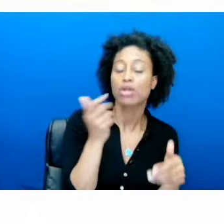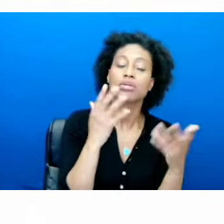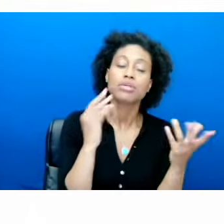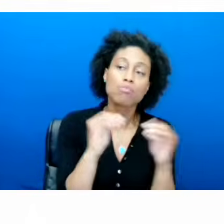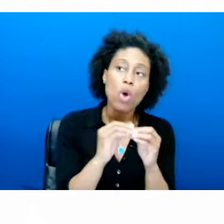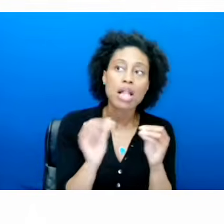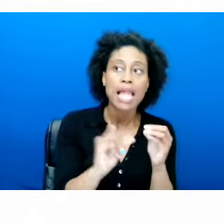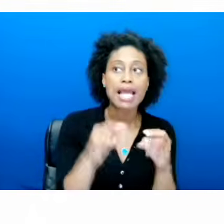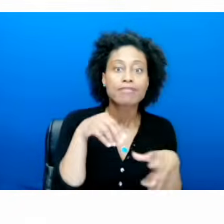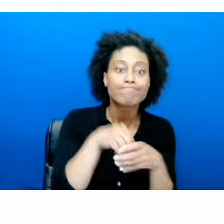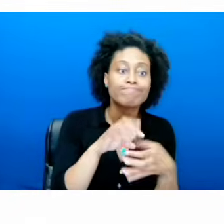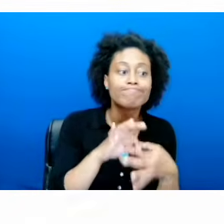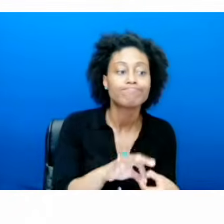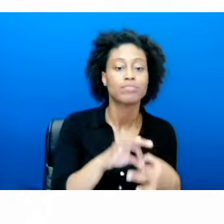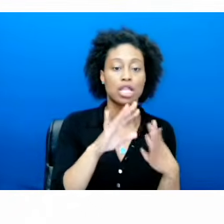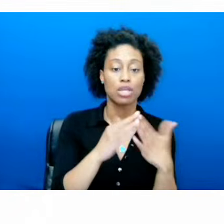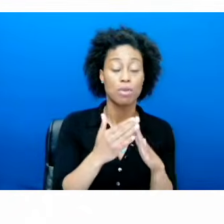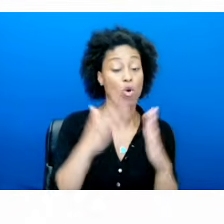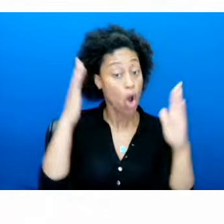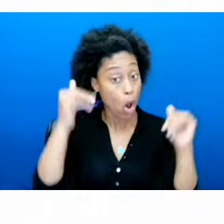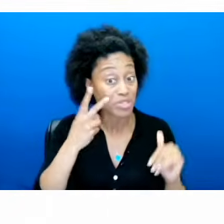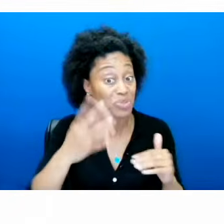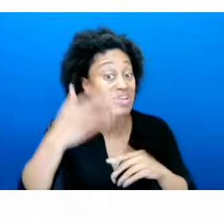hope to see you in the next one.